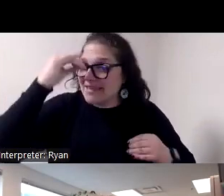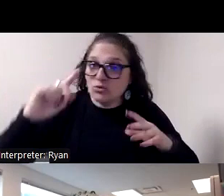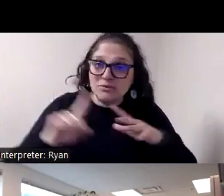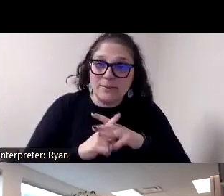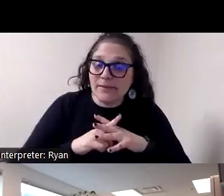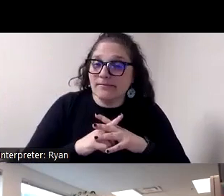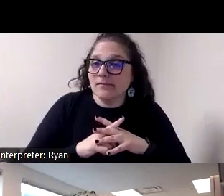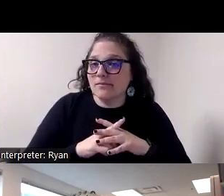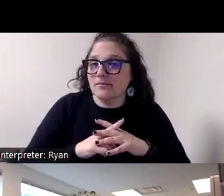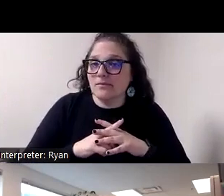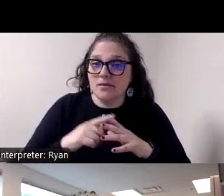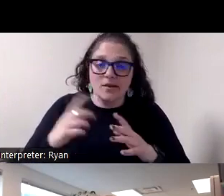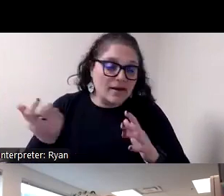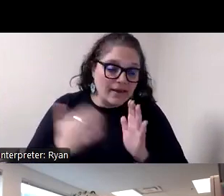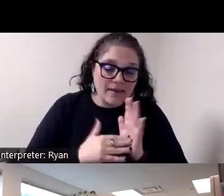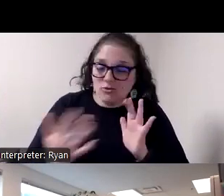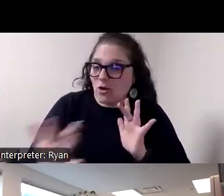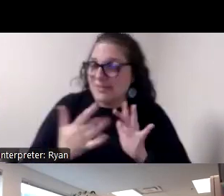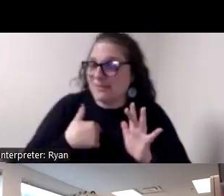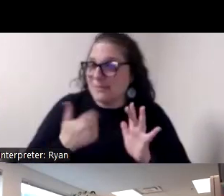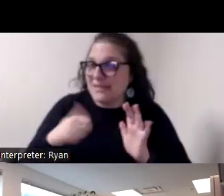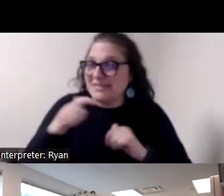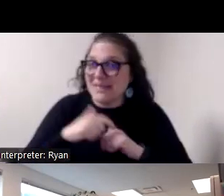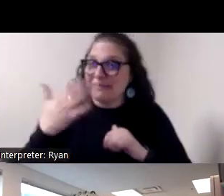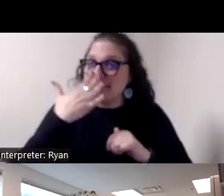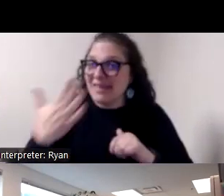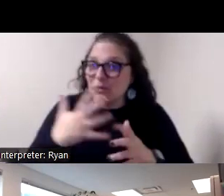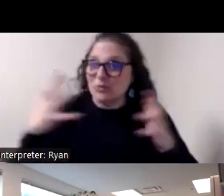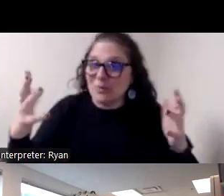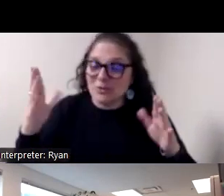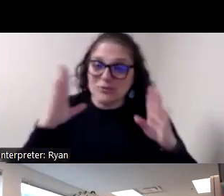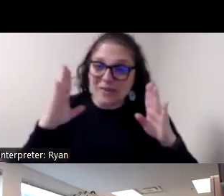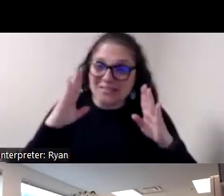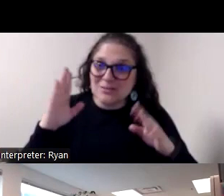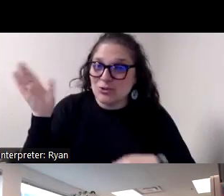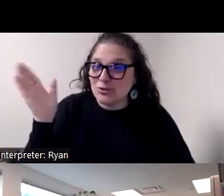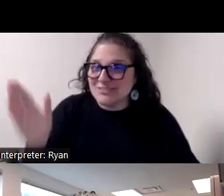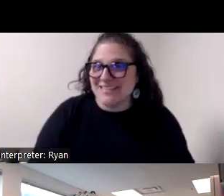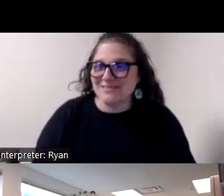questions, don't hesitate to reach out. Thank you guys for listening to my little spiel.